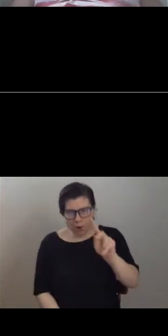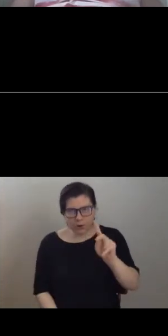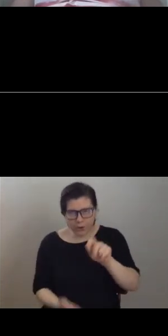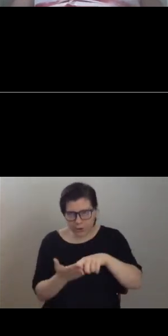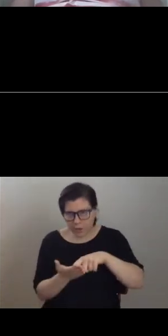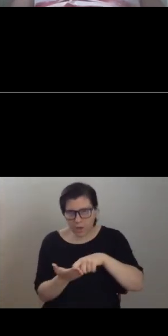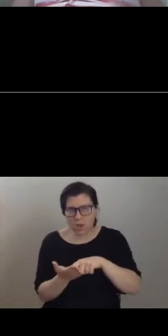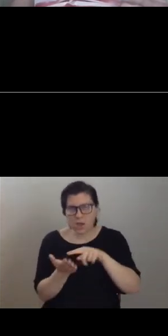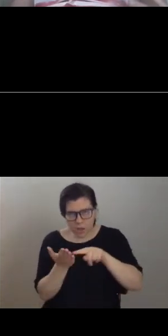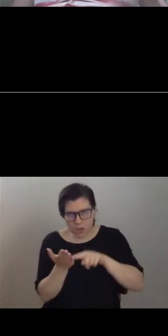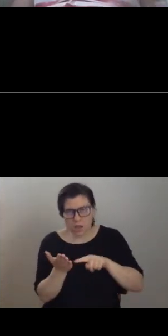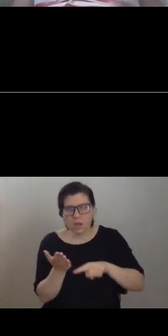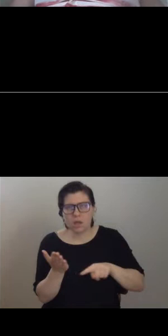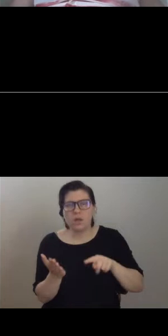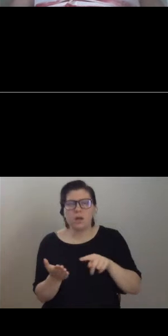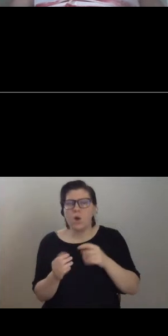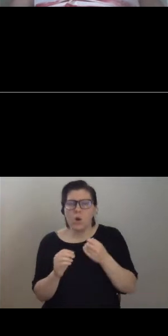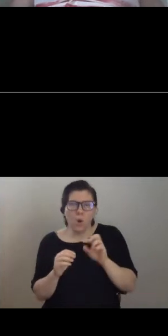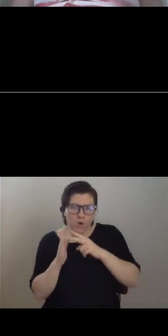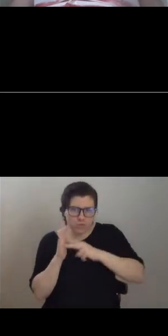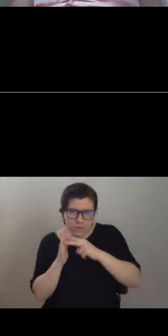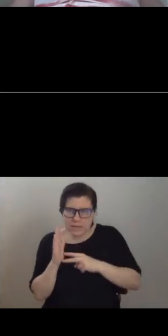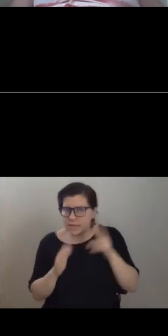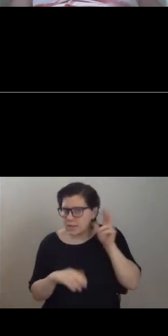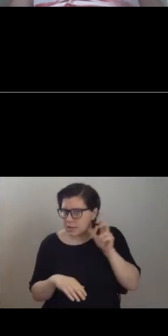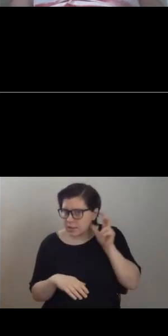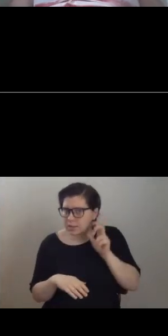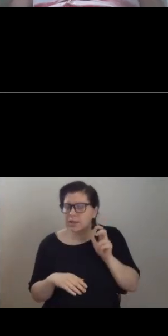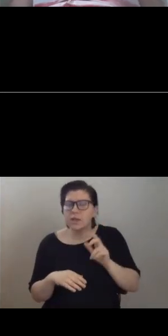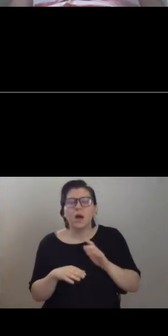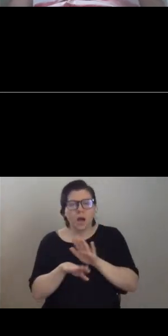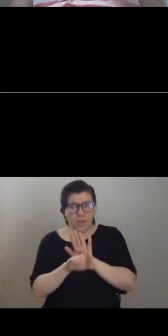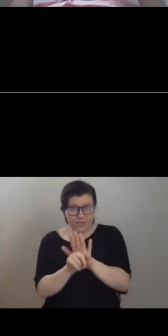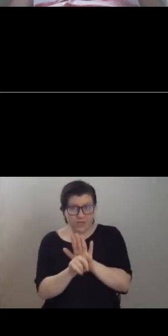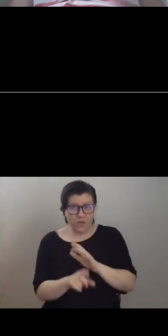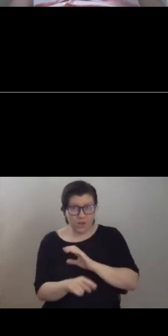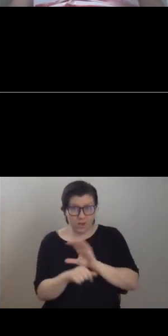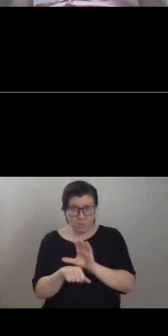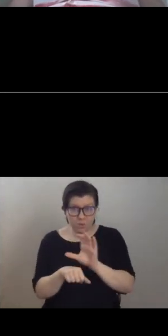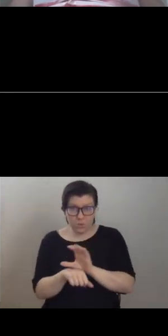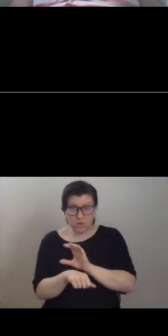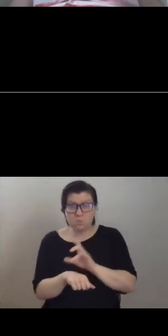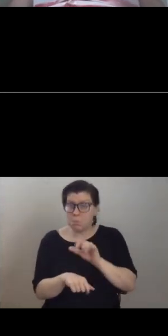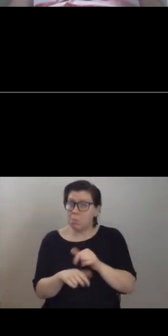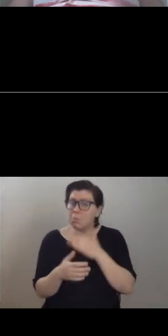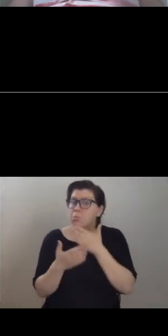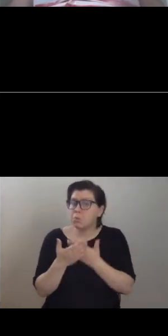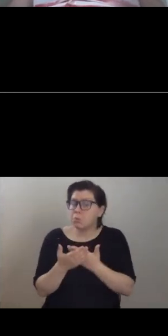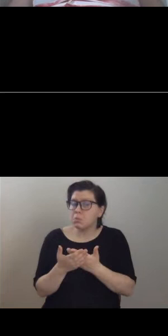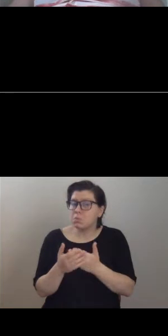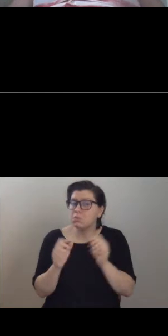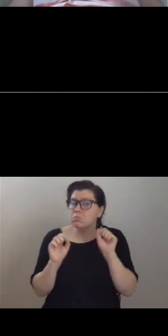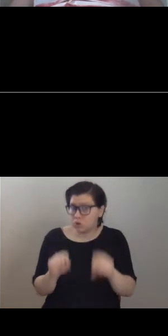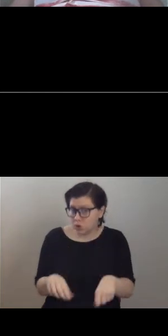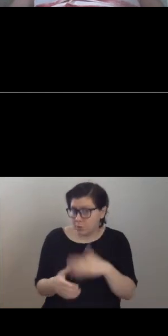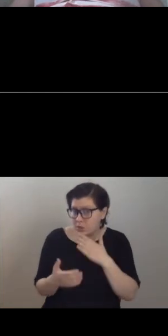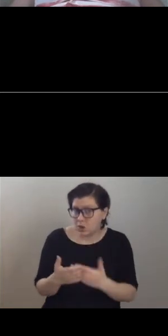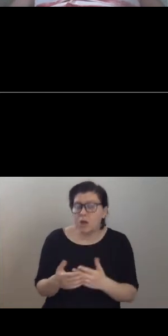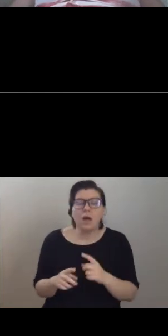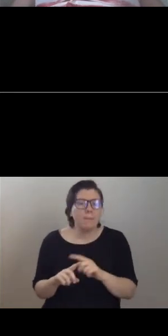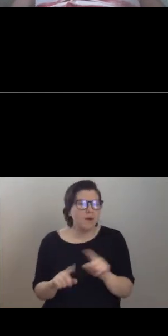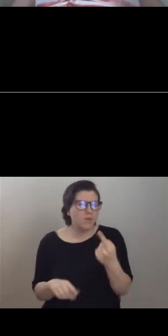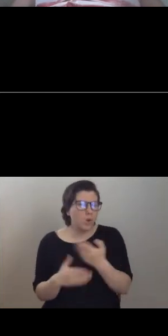or read the ballot to them and have that on their own computer, that may be a good way to go. But the only thing with that is